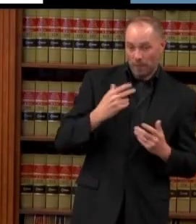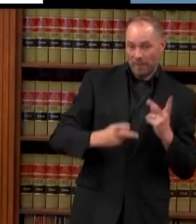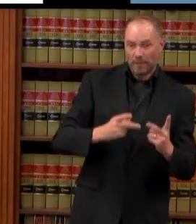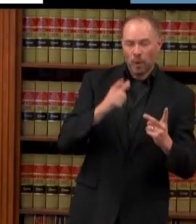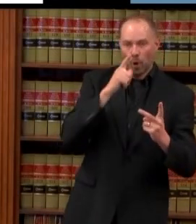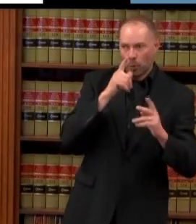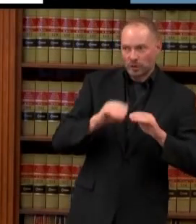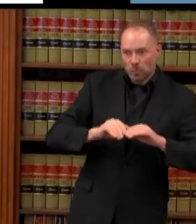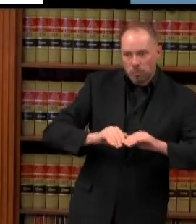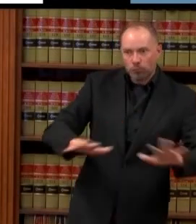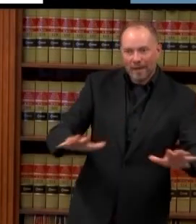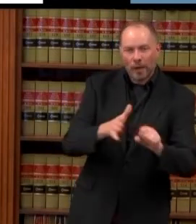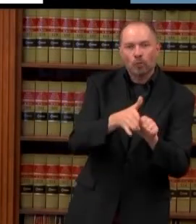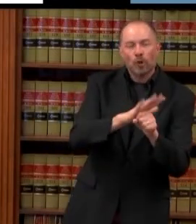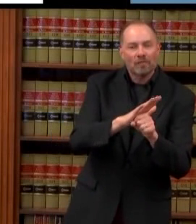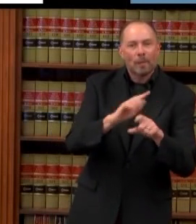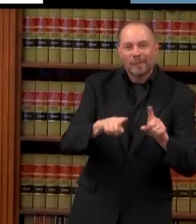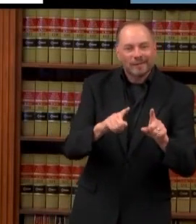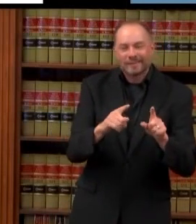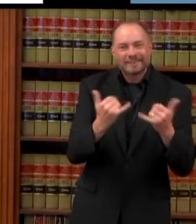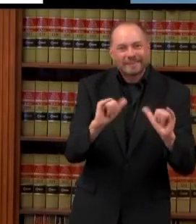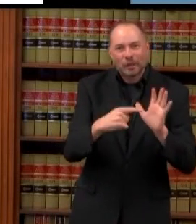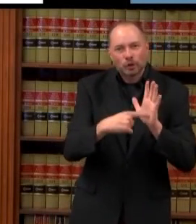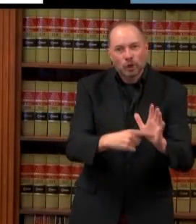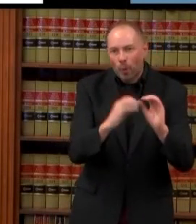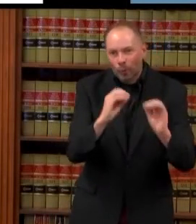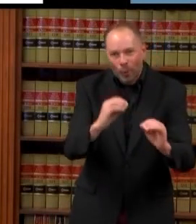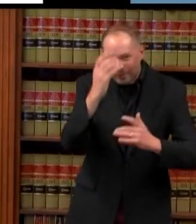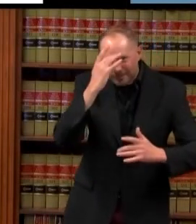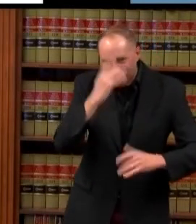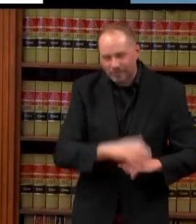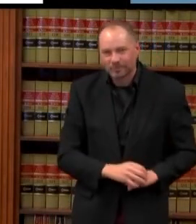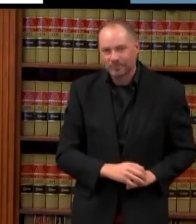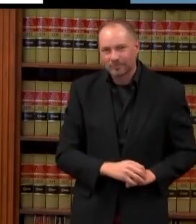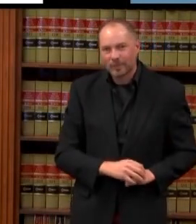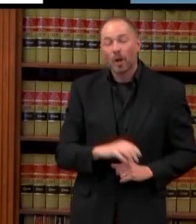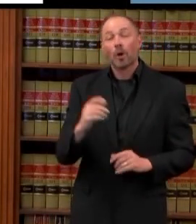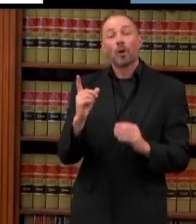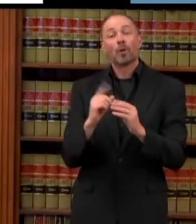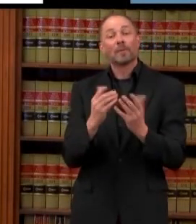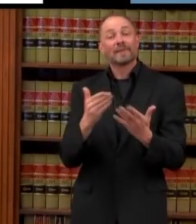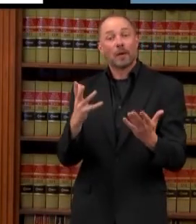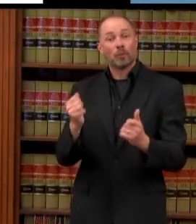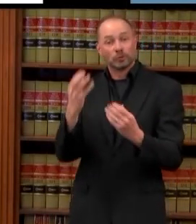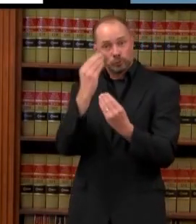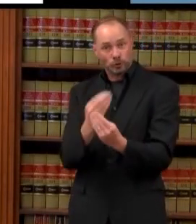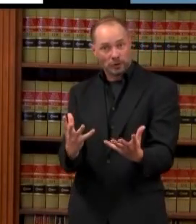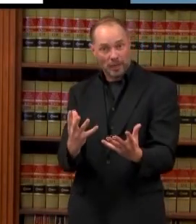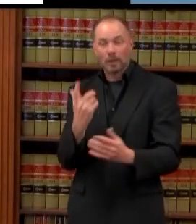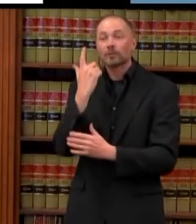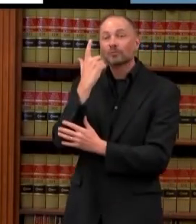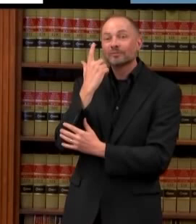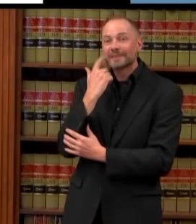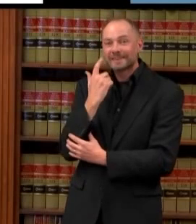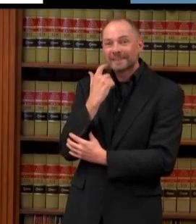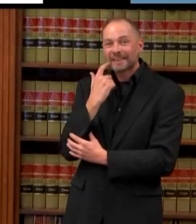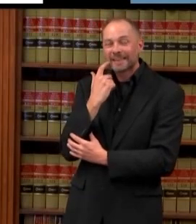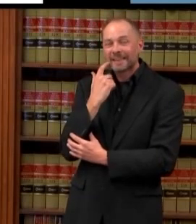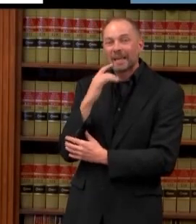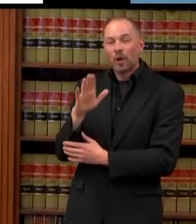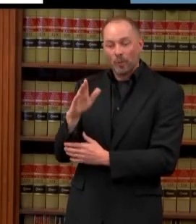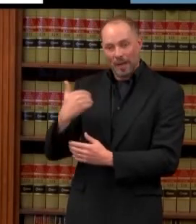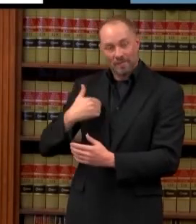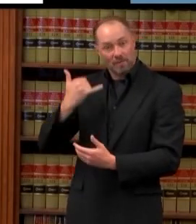that at an increased rate. The other thing I want to share is that recently there was a phone